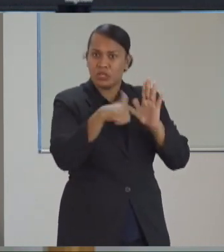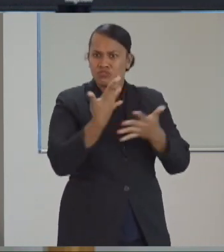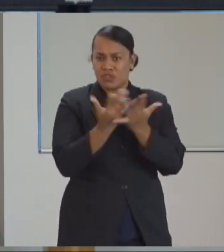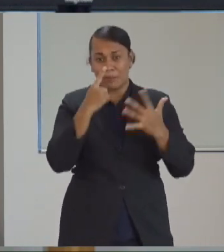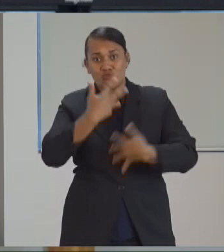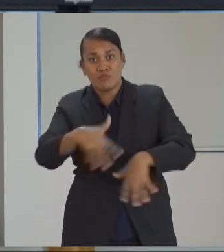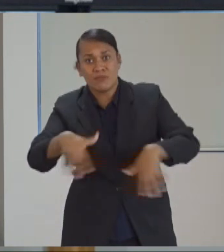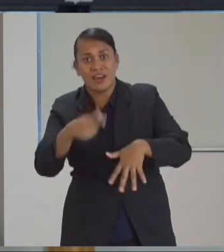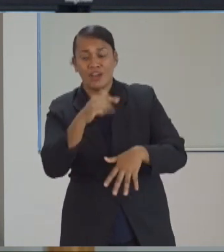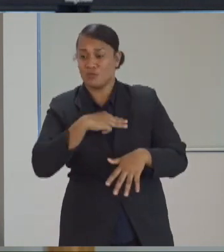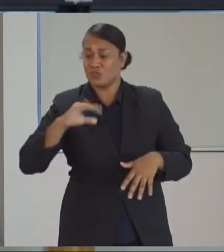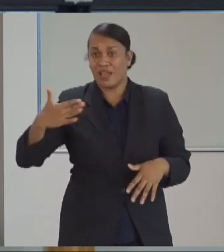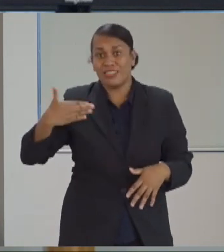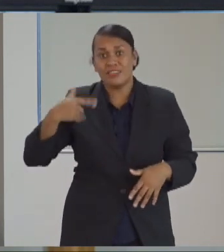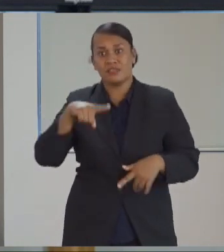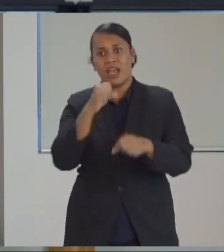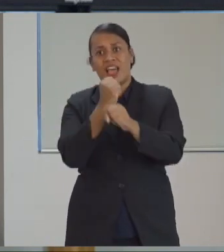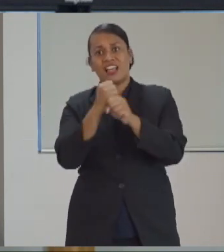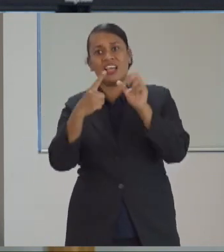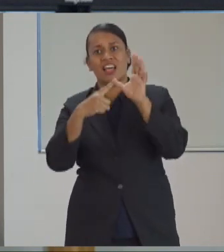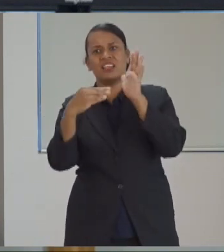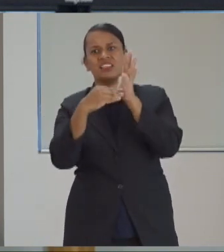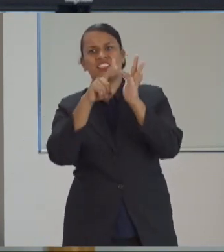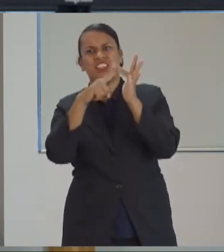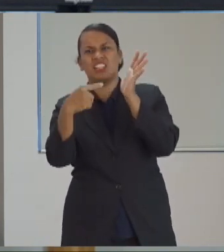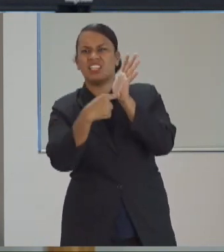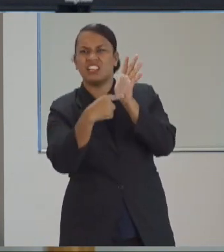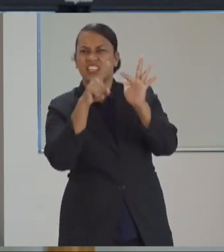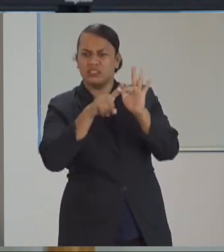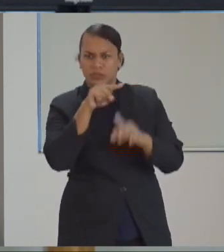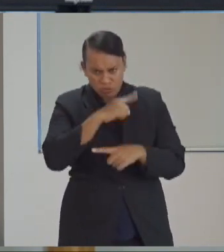to be gazetted as long as they are made known to the public.